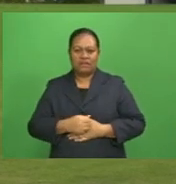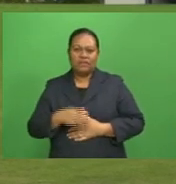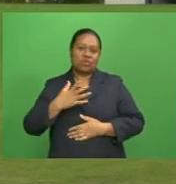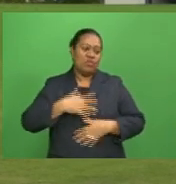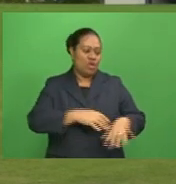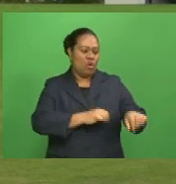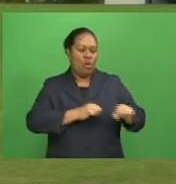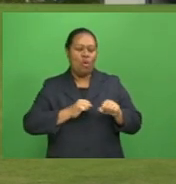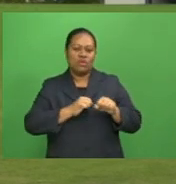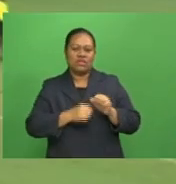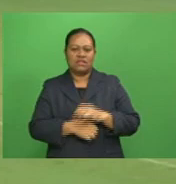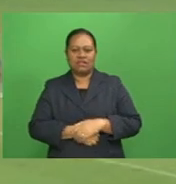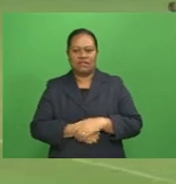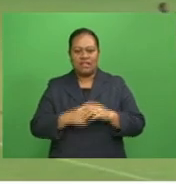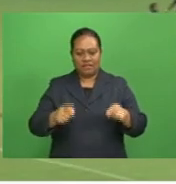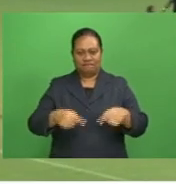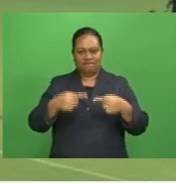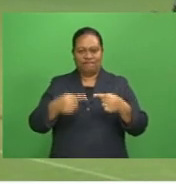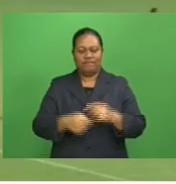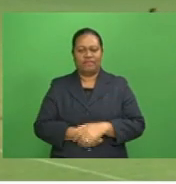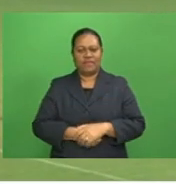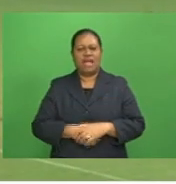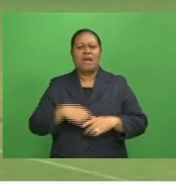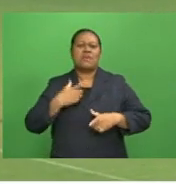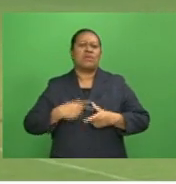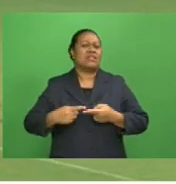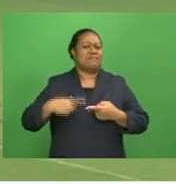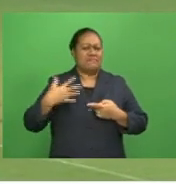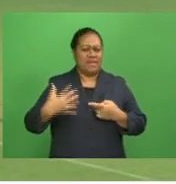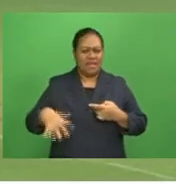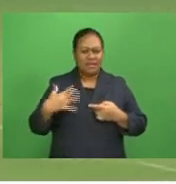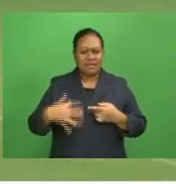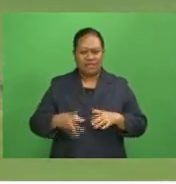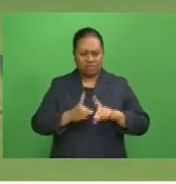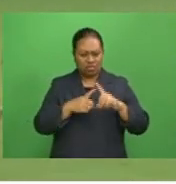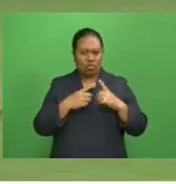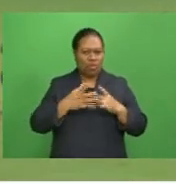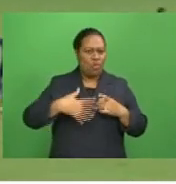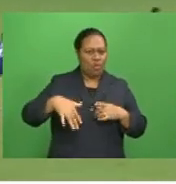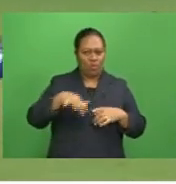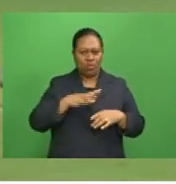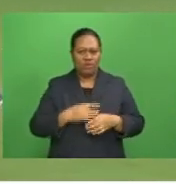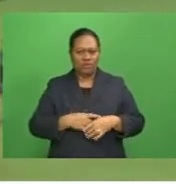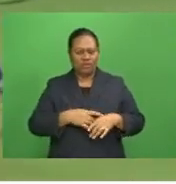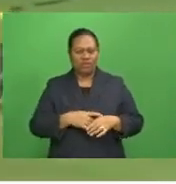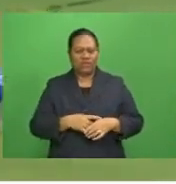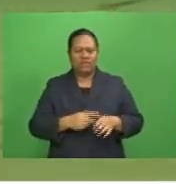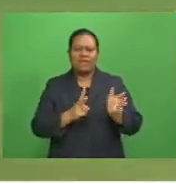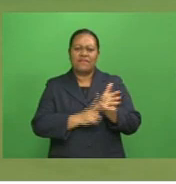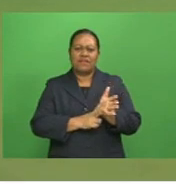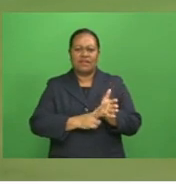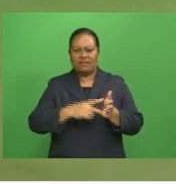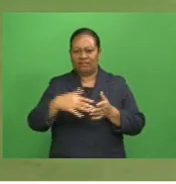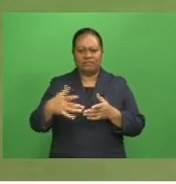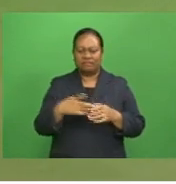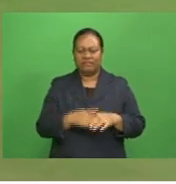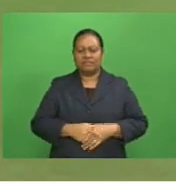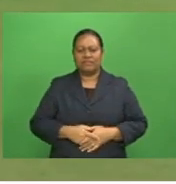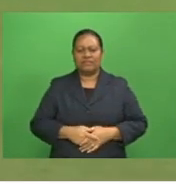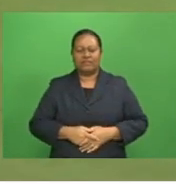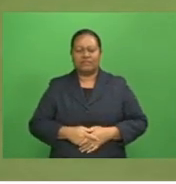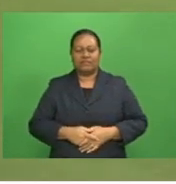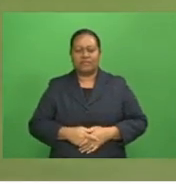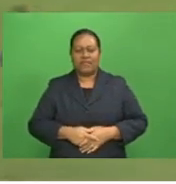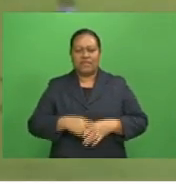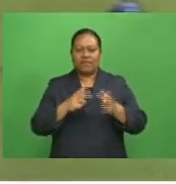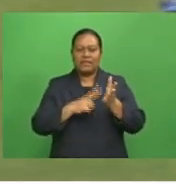hosting VPL matches. It is also a cost to the districts who will be hosting the VPL matches. So